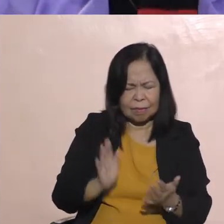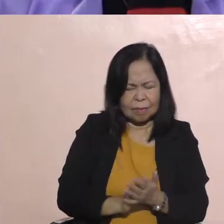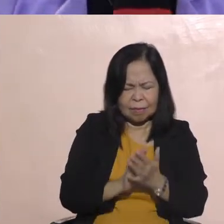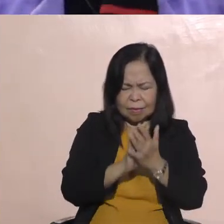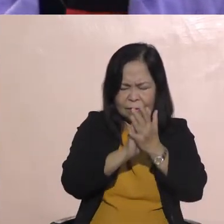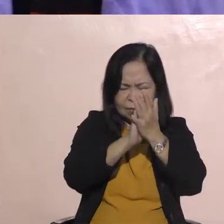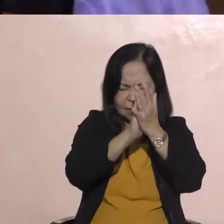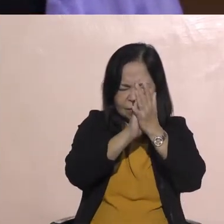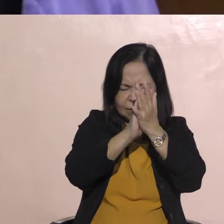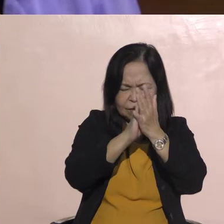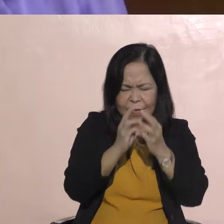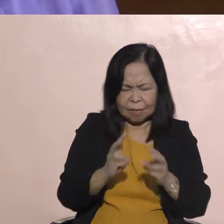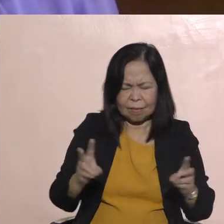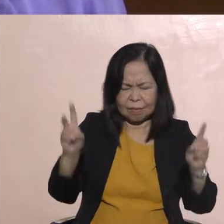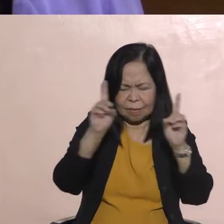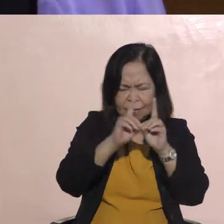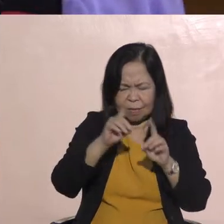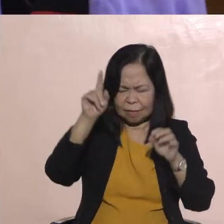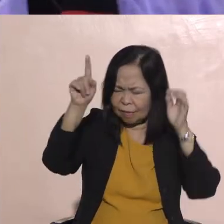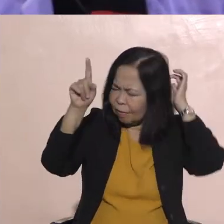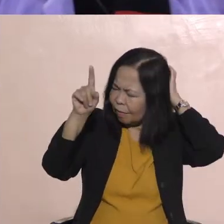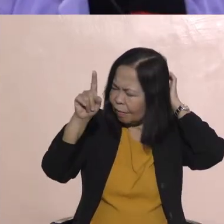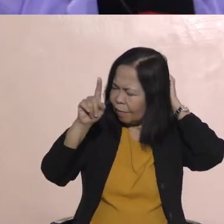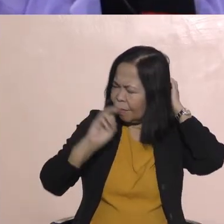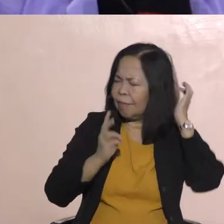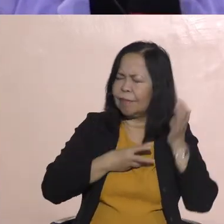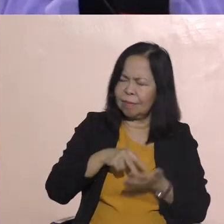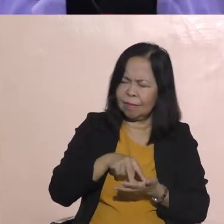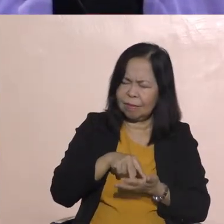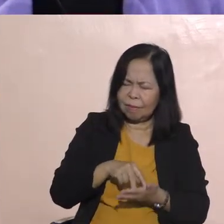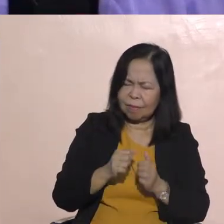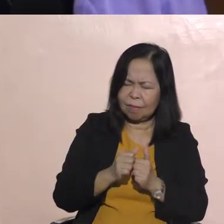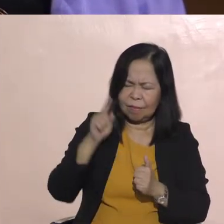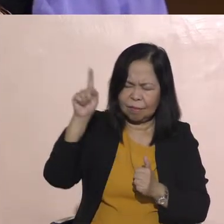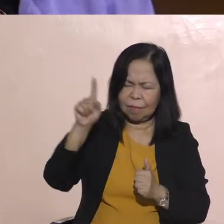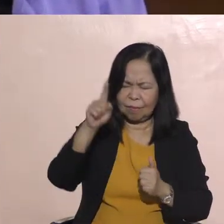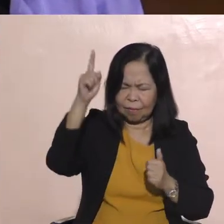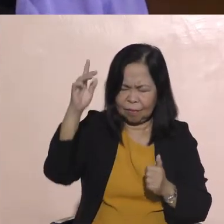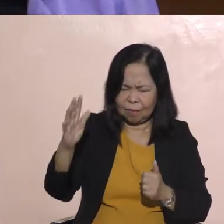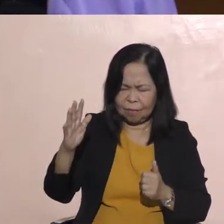promises to. Lord, we will stand all the time with you, O God,